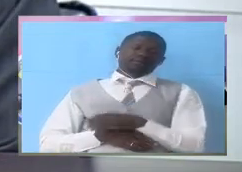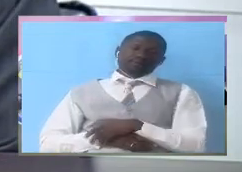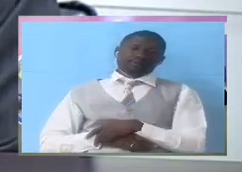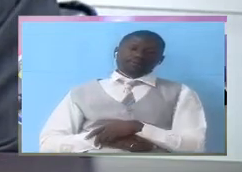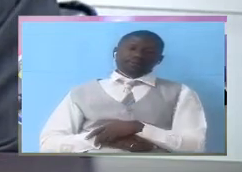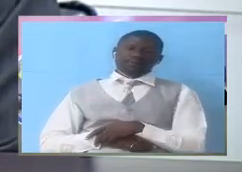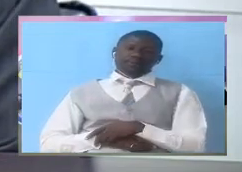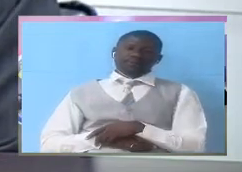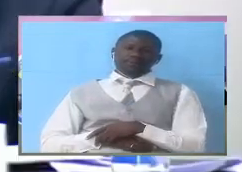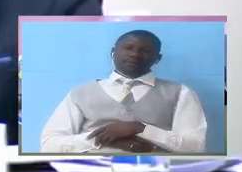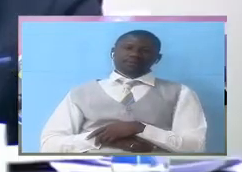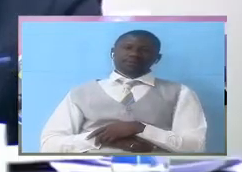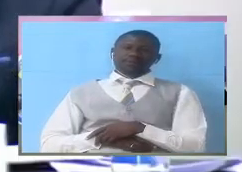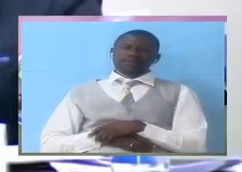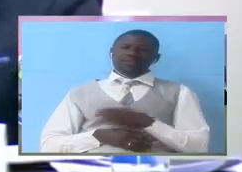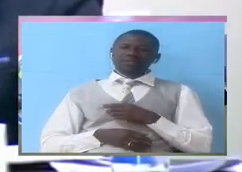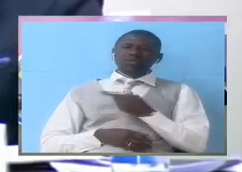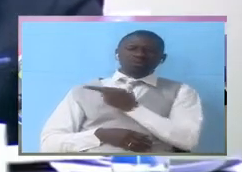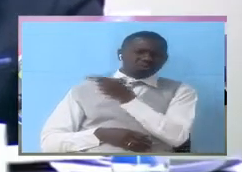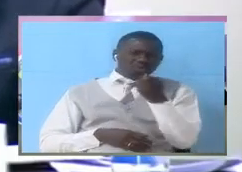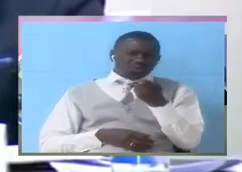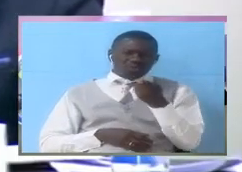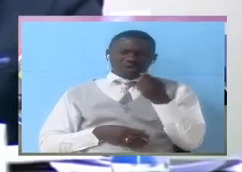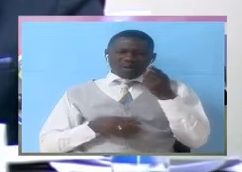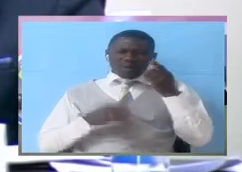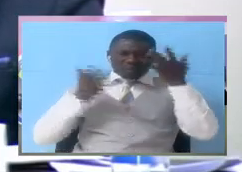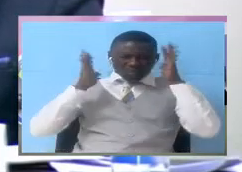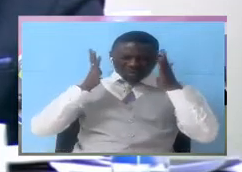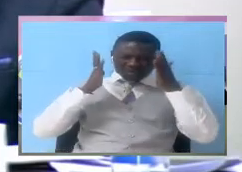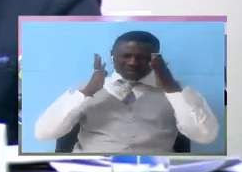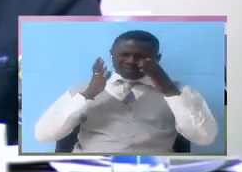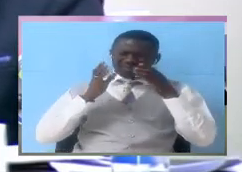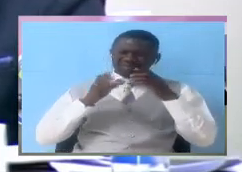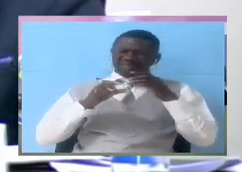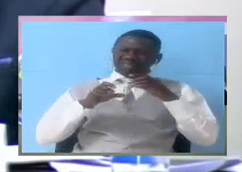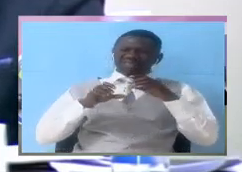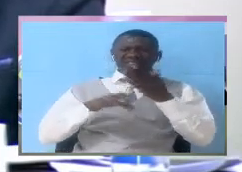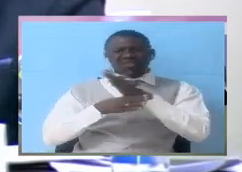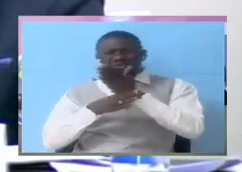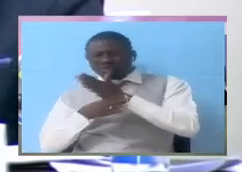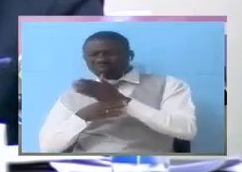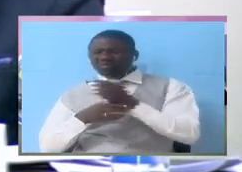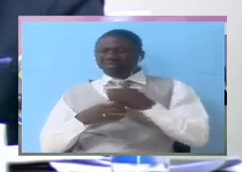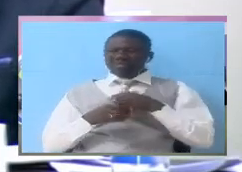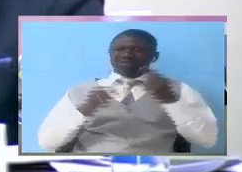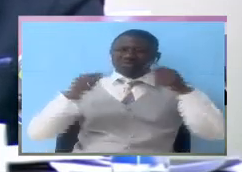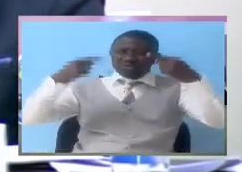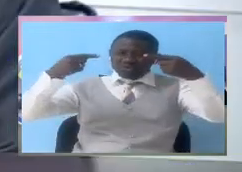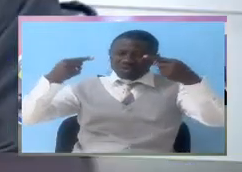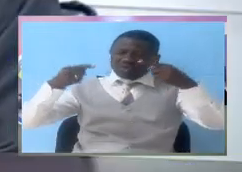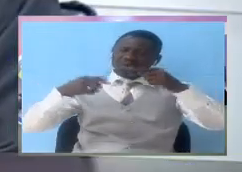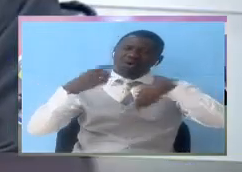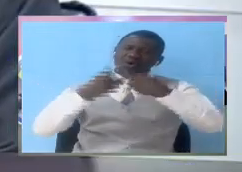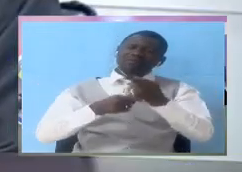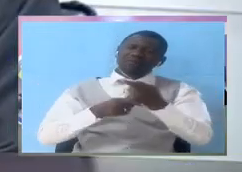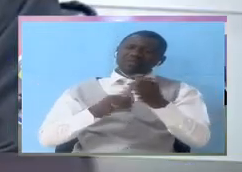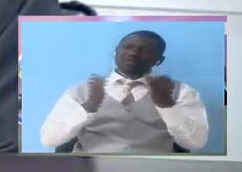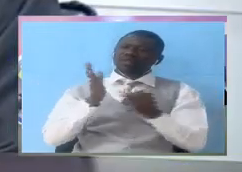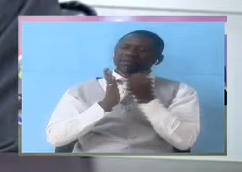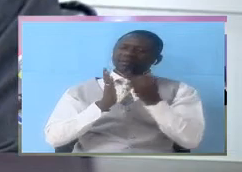bi. Did those problems impede the success of the panel? Ndax jëlu nga xamne moy